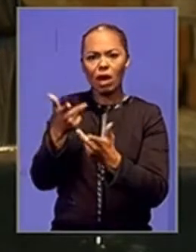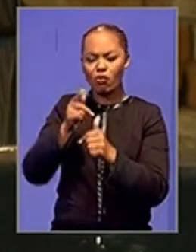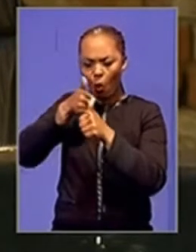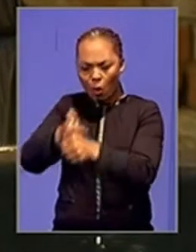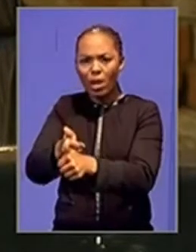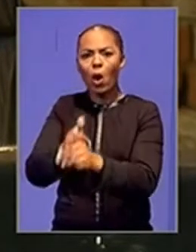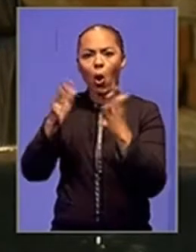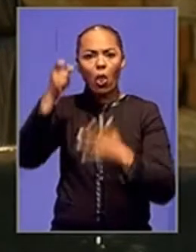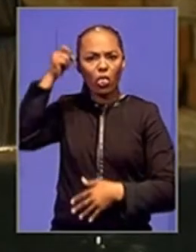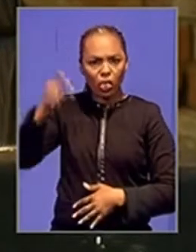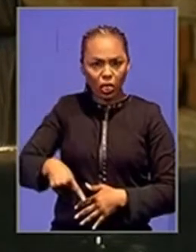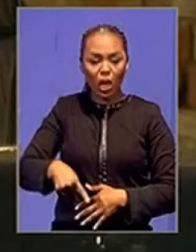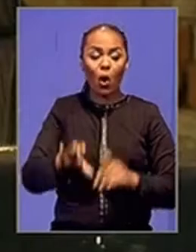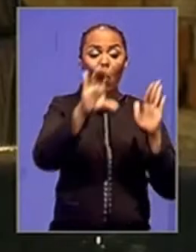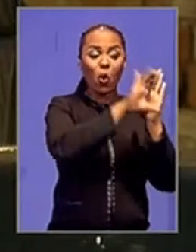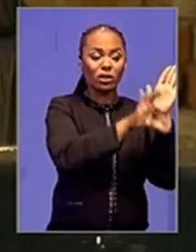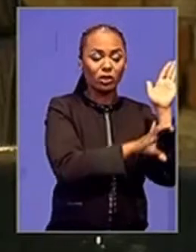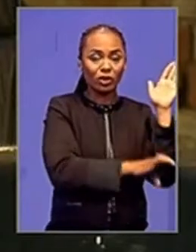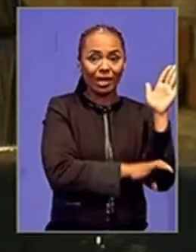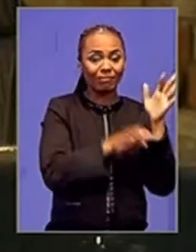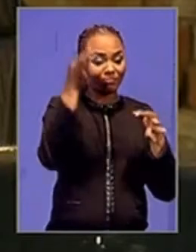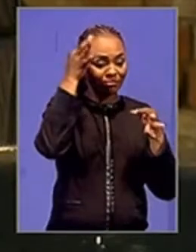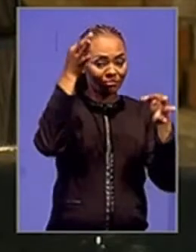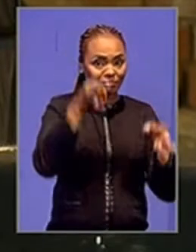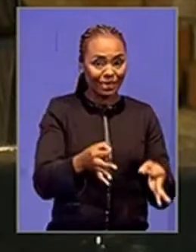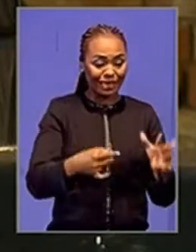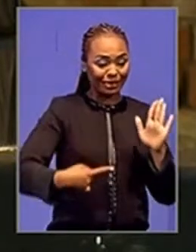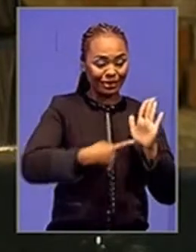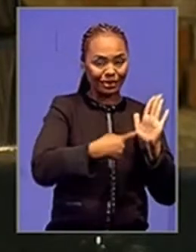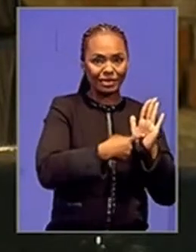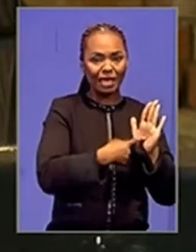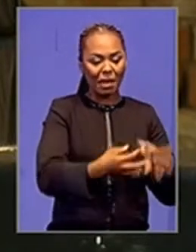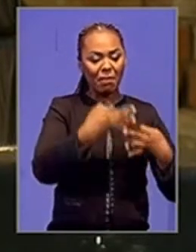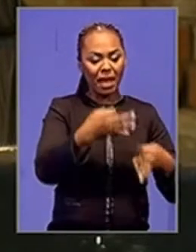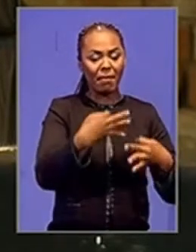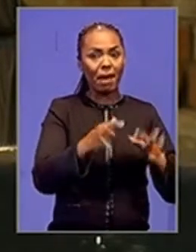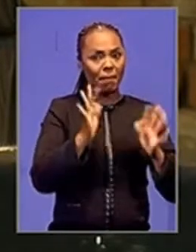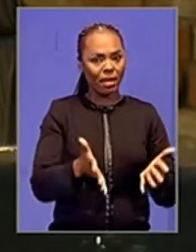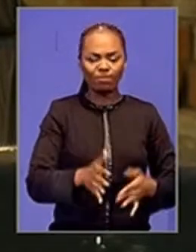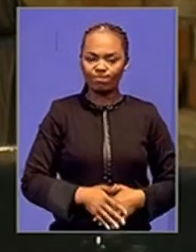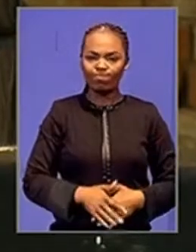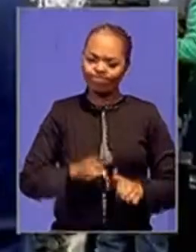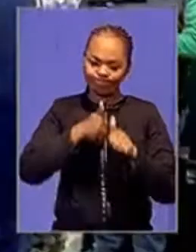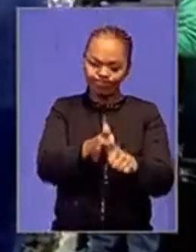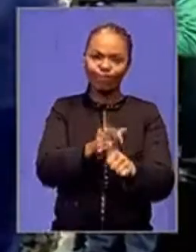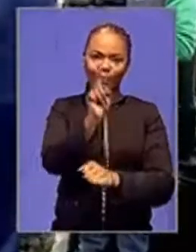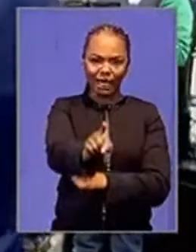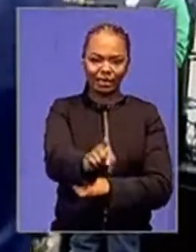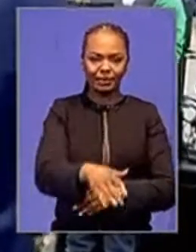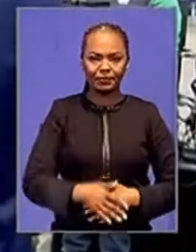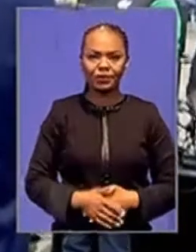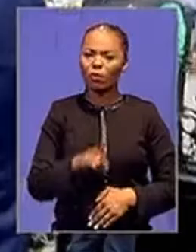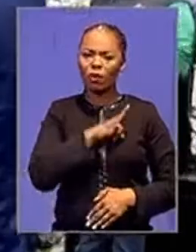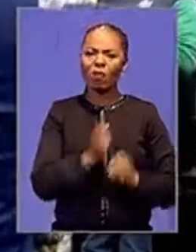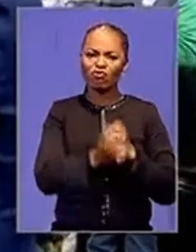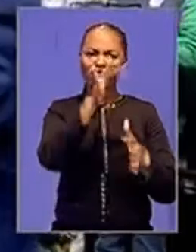ignore, then our Constitution is not worth the paper upon which it is written. Boholo ba